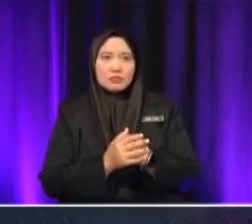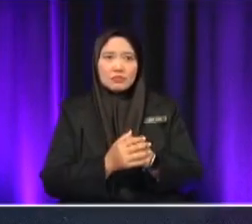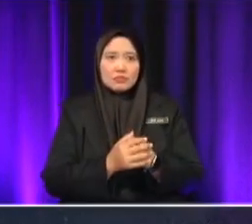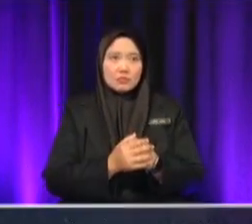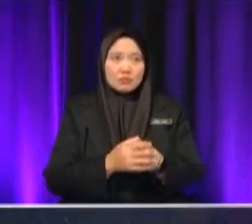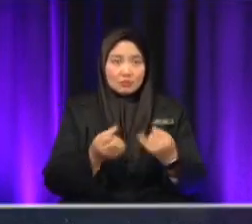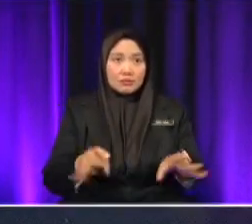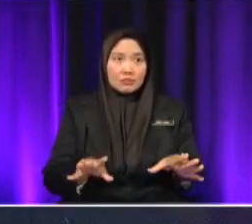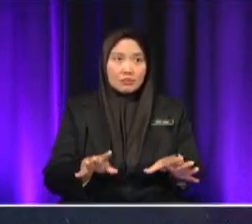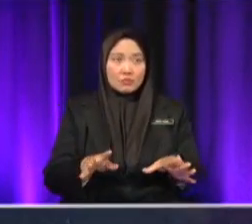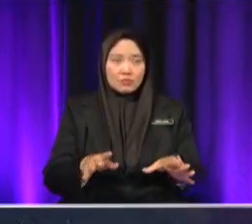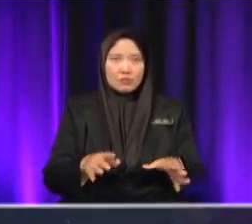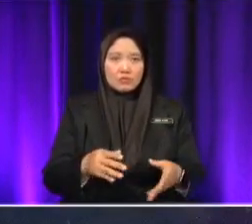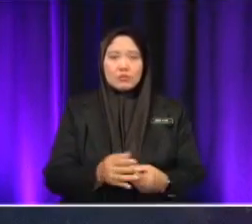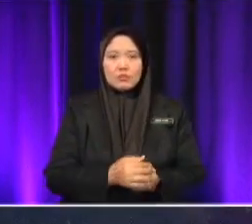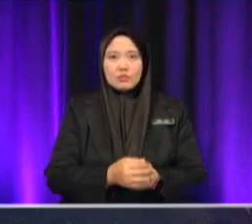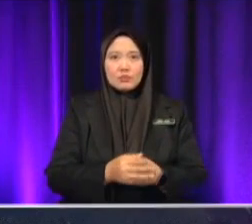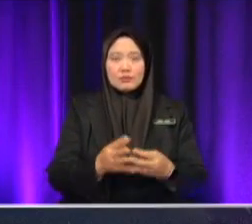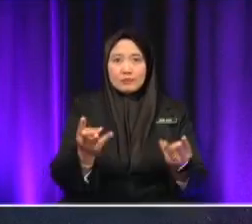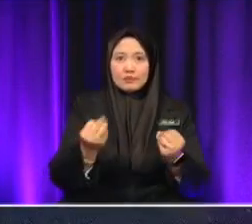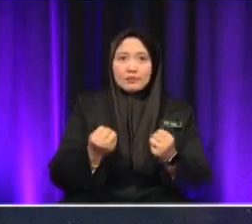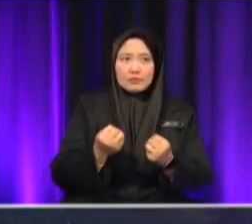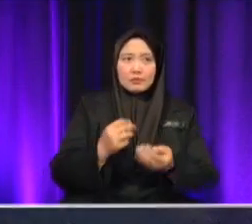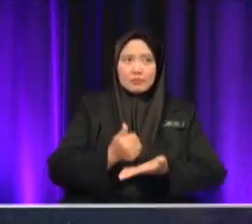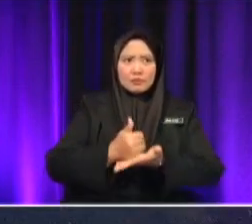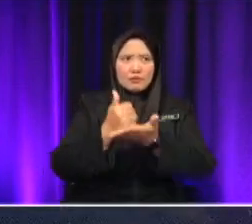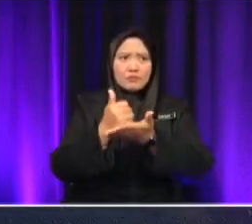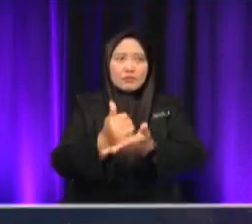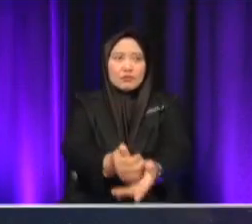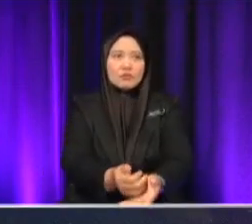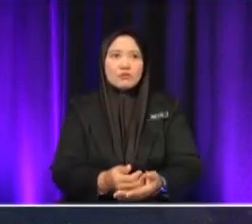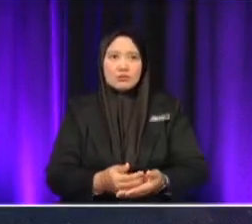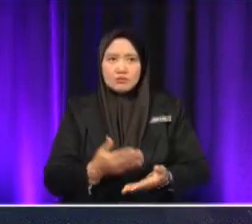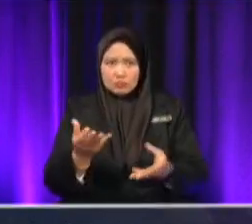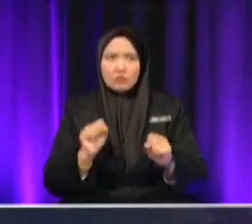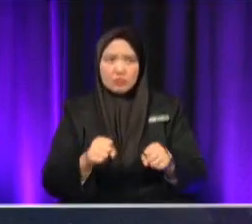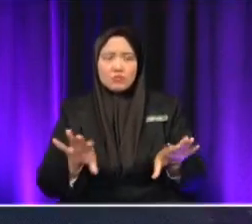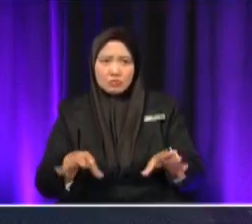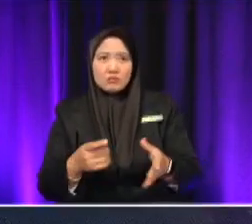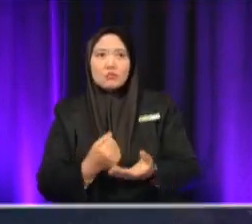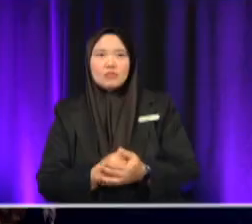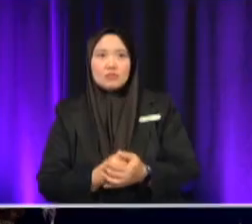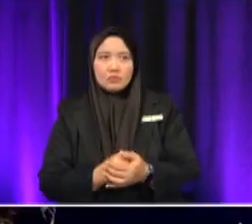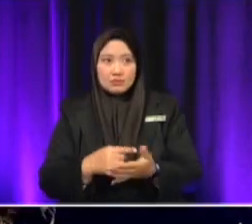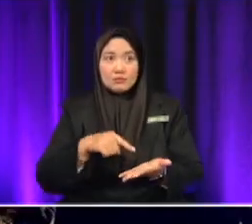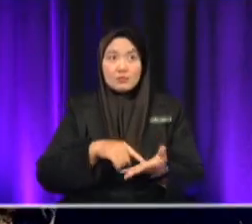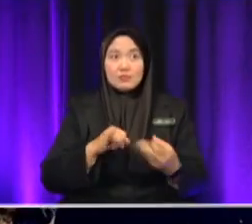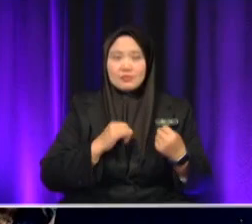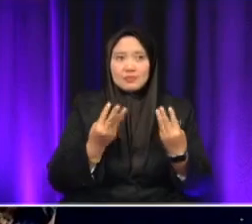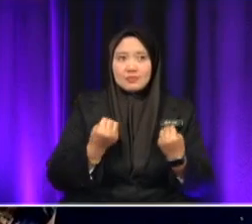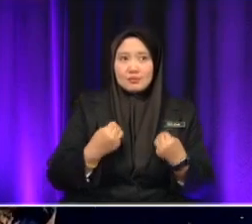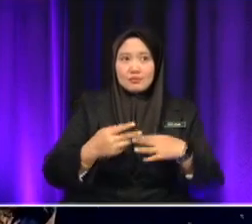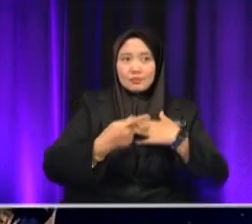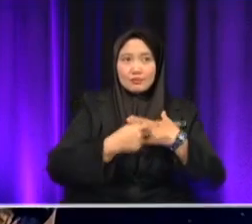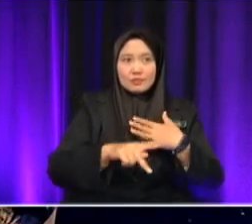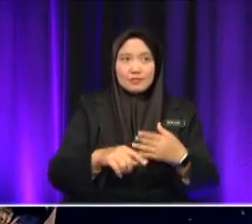call for help? Call for help? Yeah. Wait, hang on. I think you can do that. I'm doing something more important here. I'm posting it to my followers. See